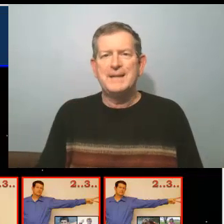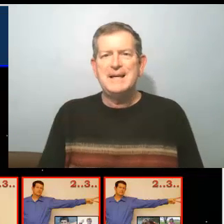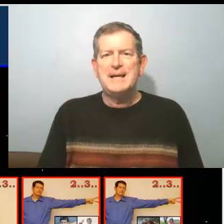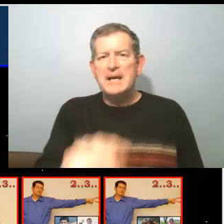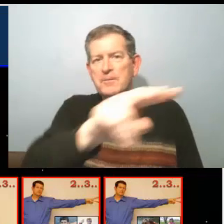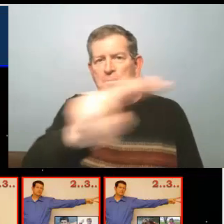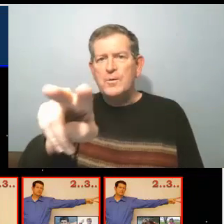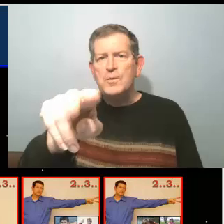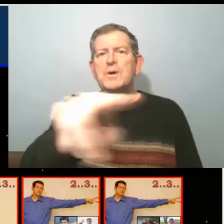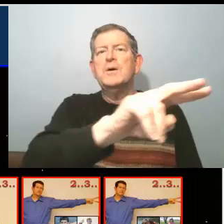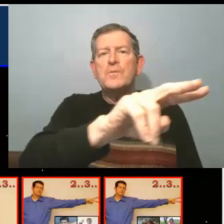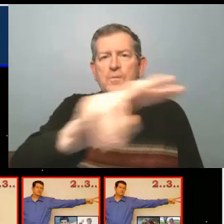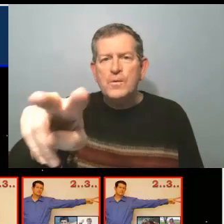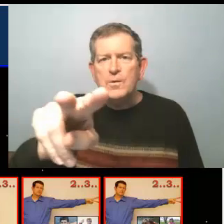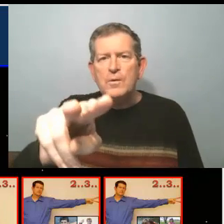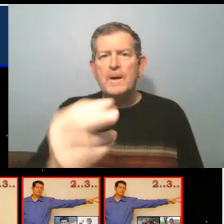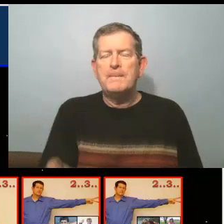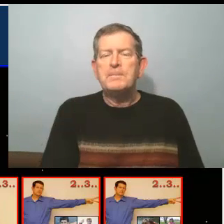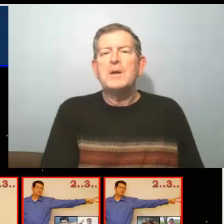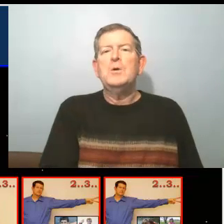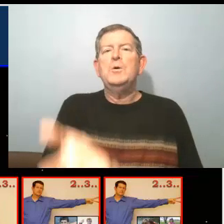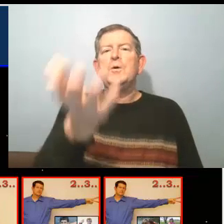levons, and vous